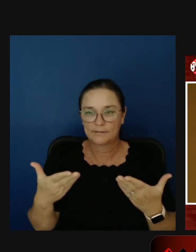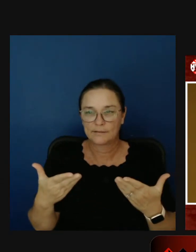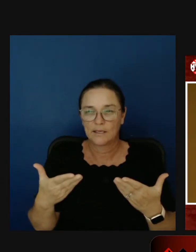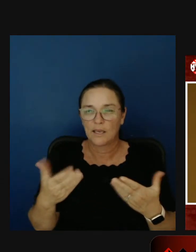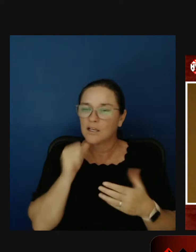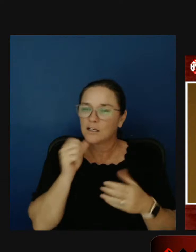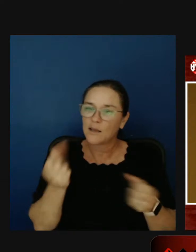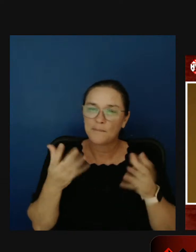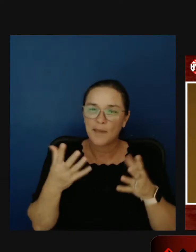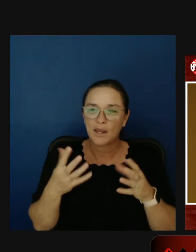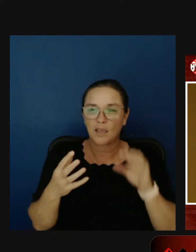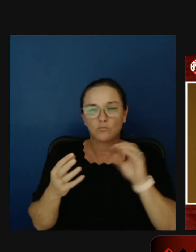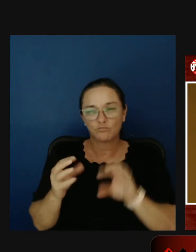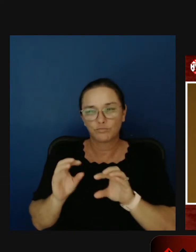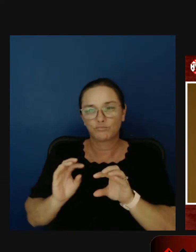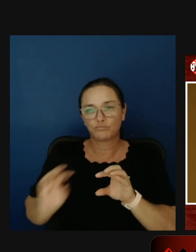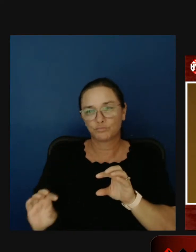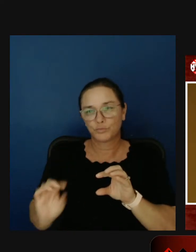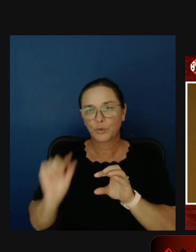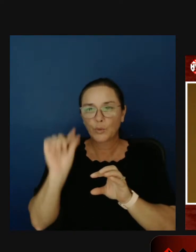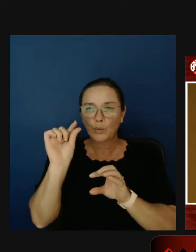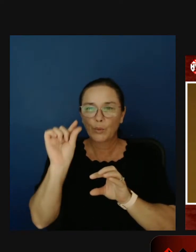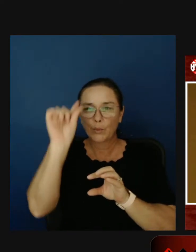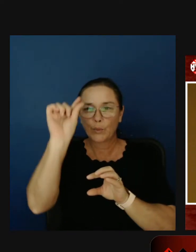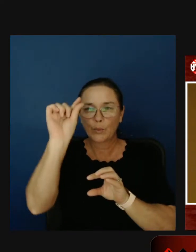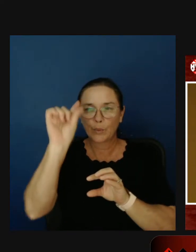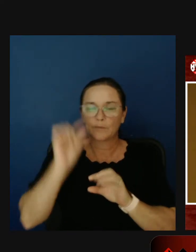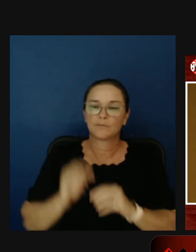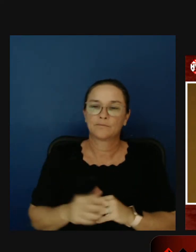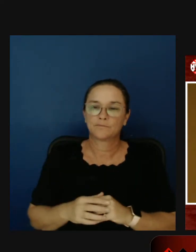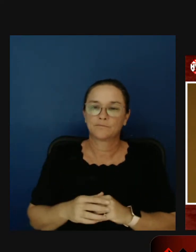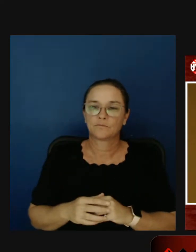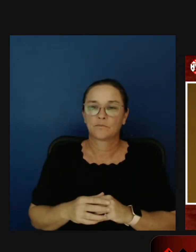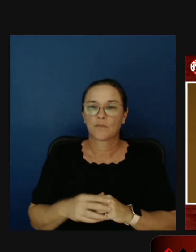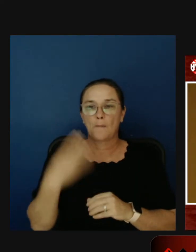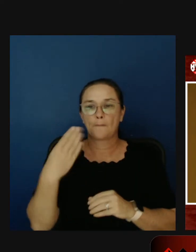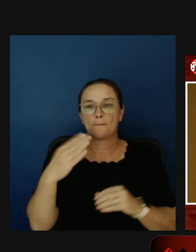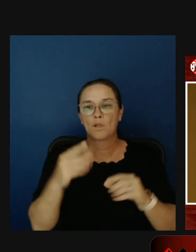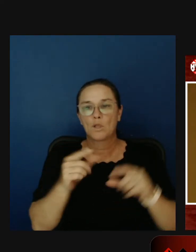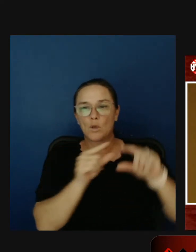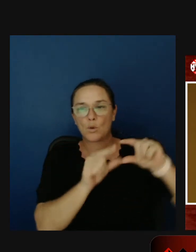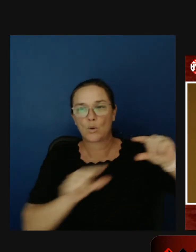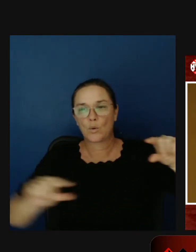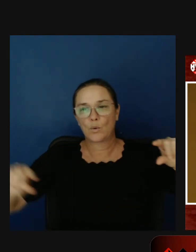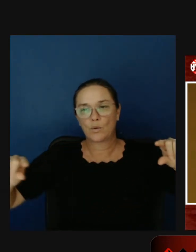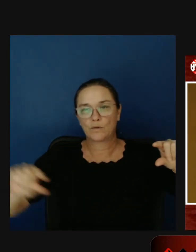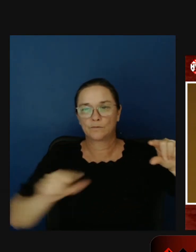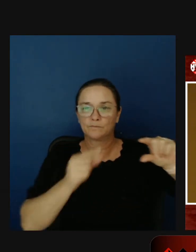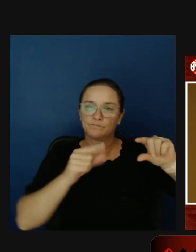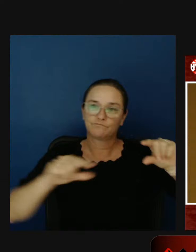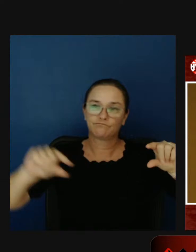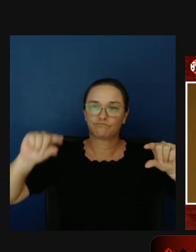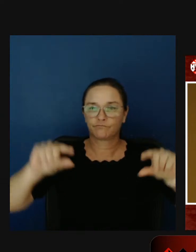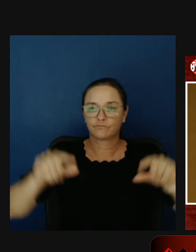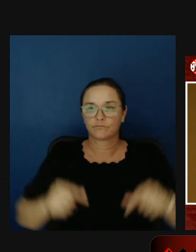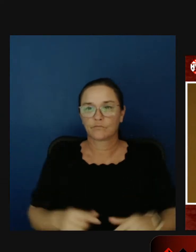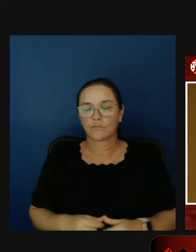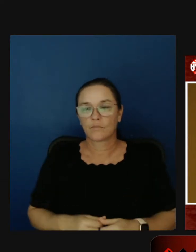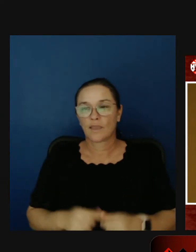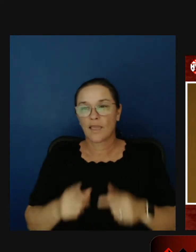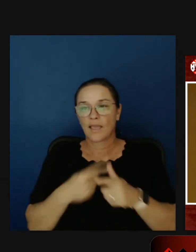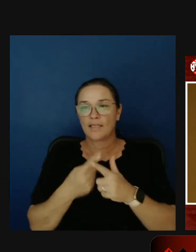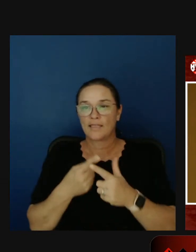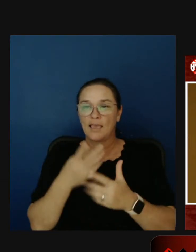here, over here, a little one up there and there. And the blues are around the margins and a couple interspersed in the middle. Then your